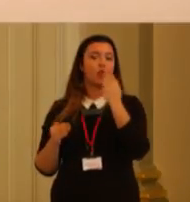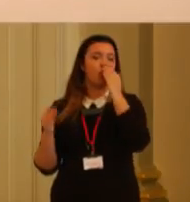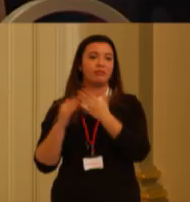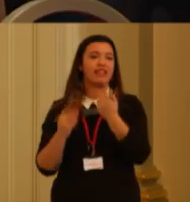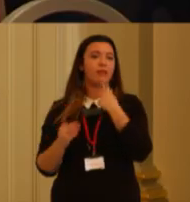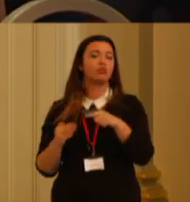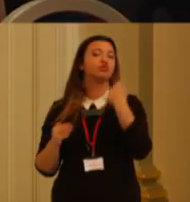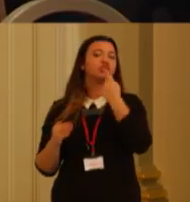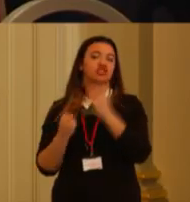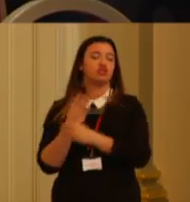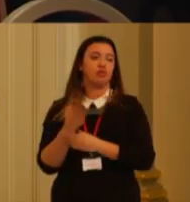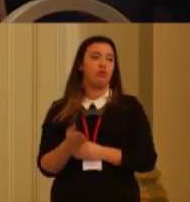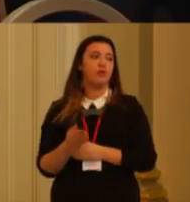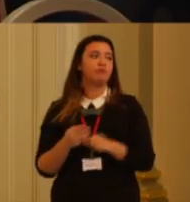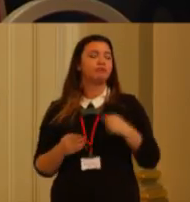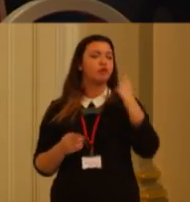and